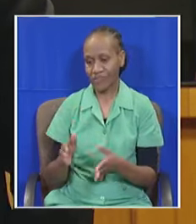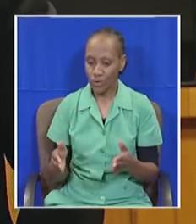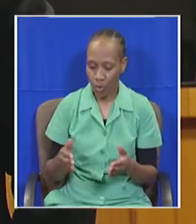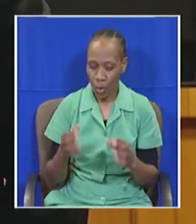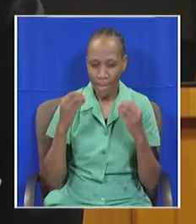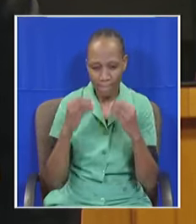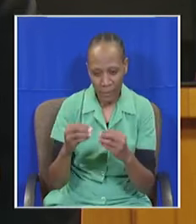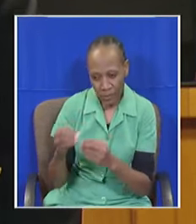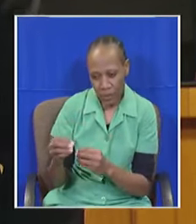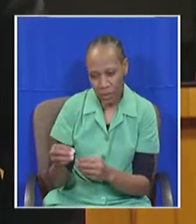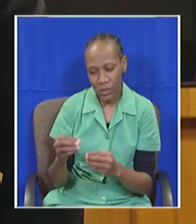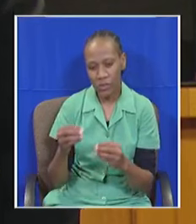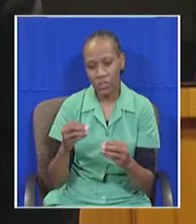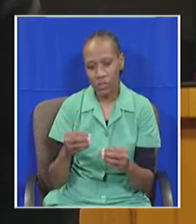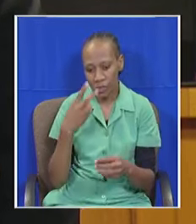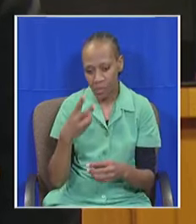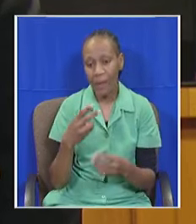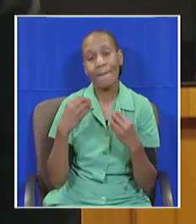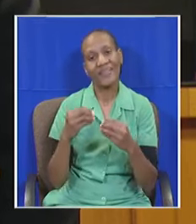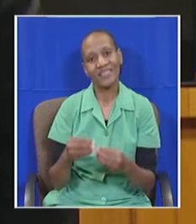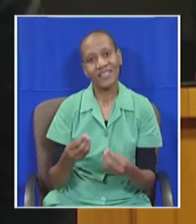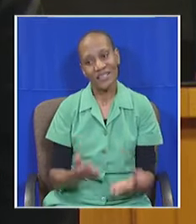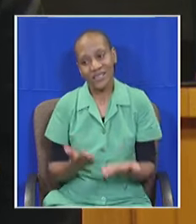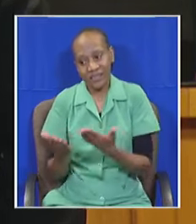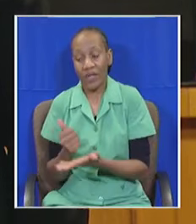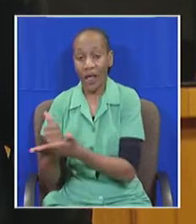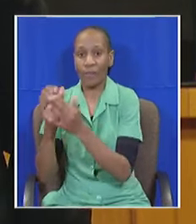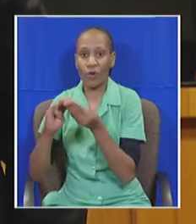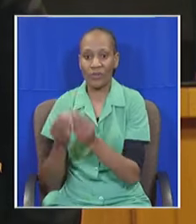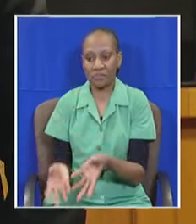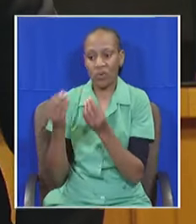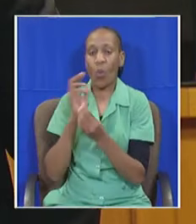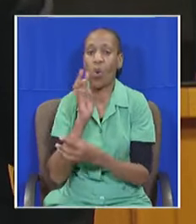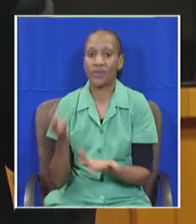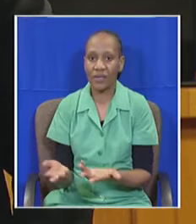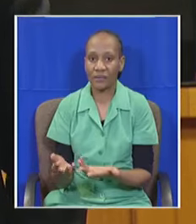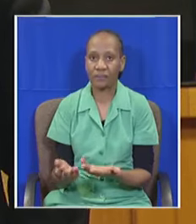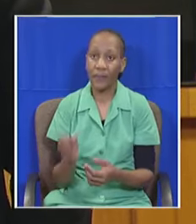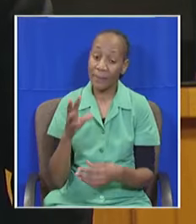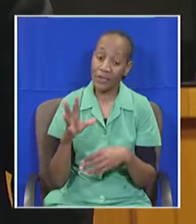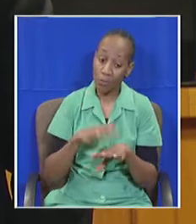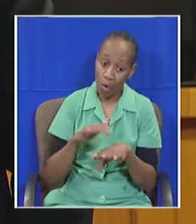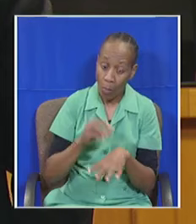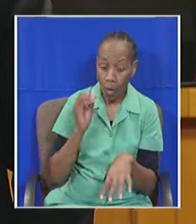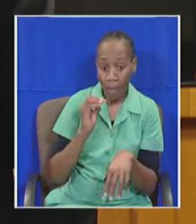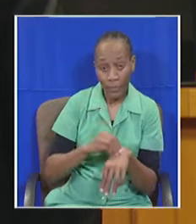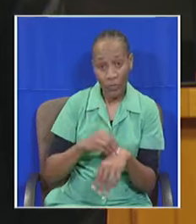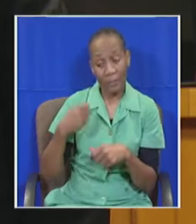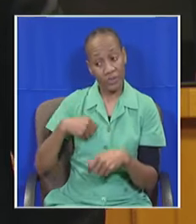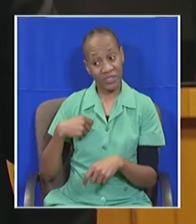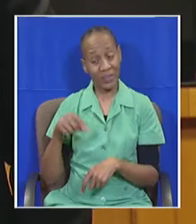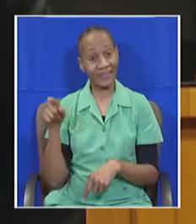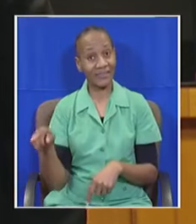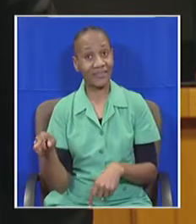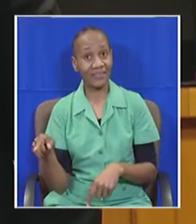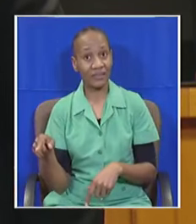entrepreneurs who charge 30 rand for their services. To add aggravation to the situation, Nkomazi municipality